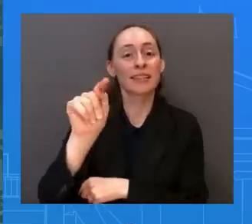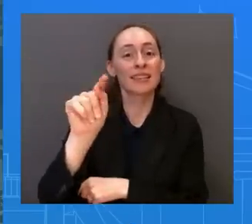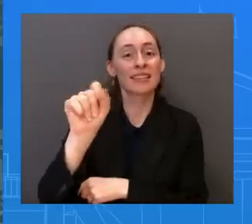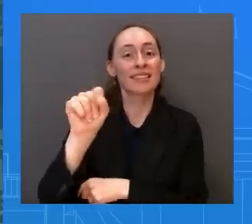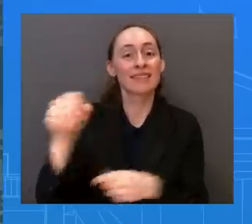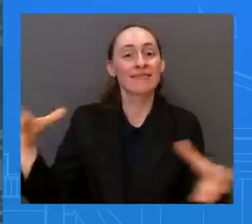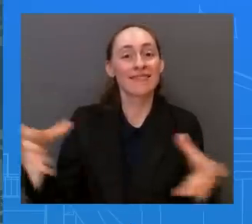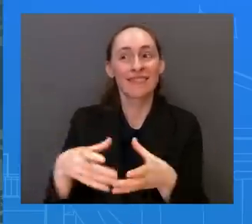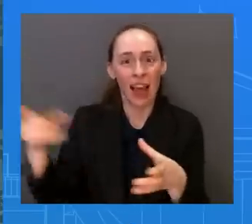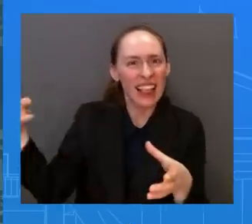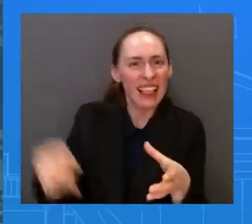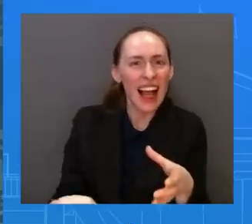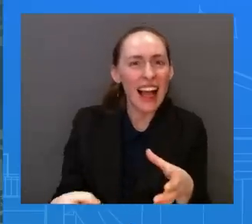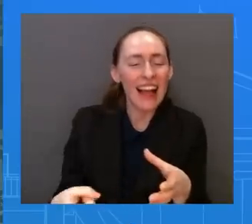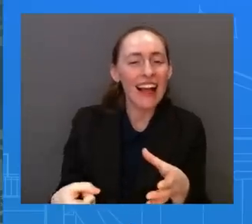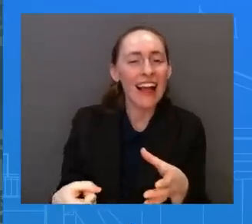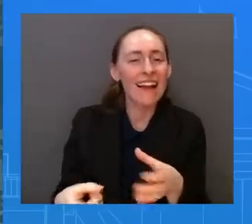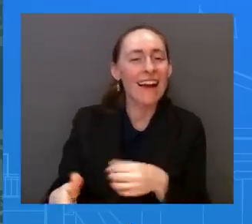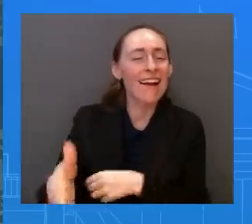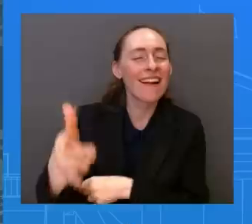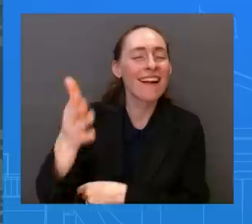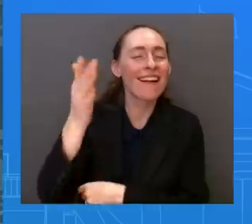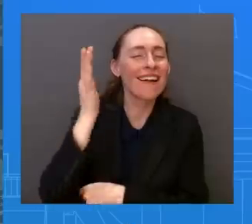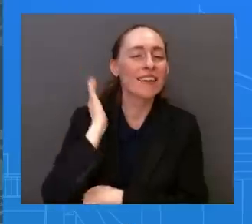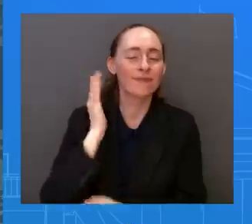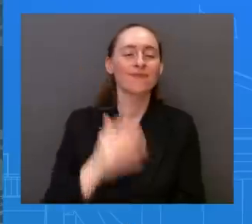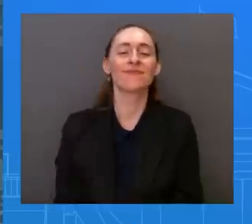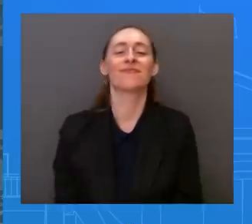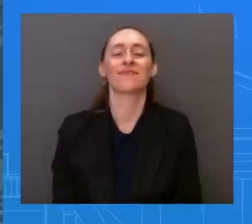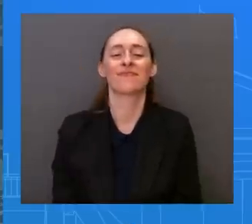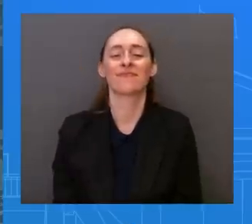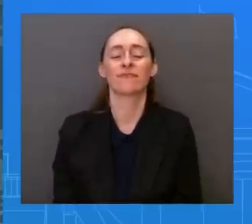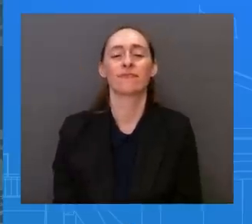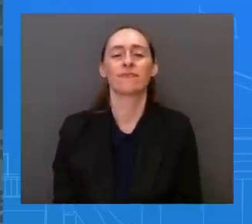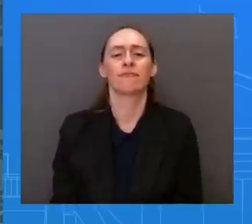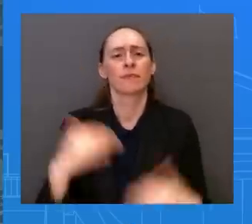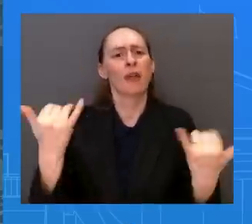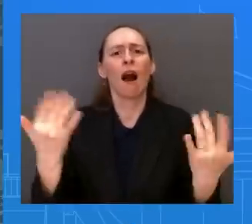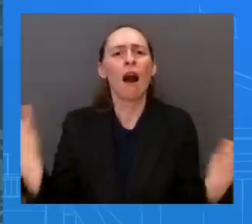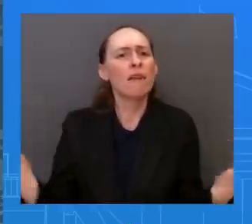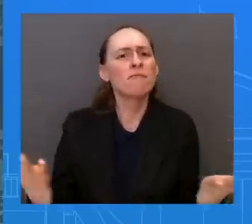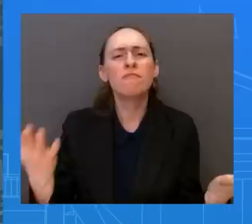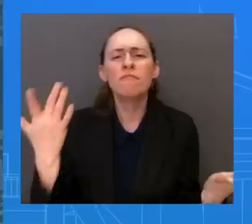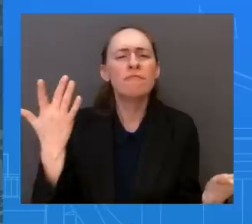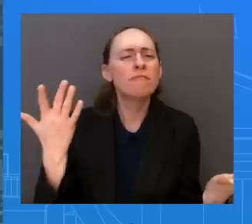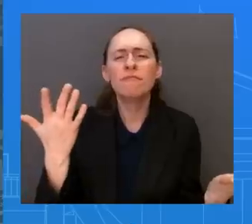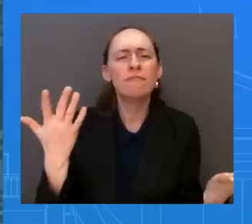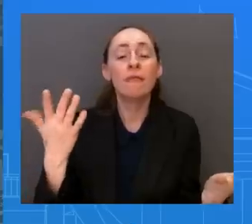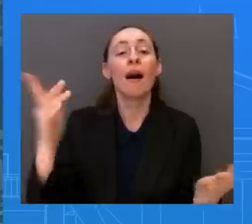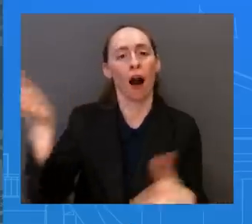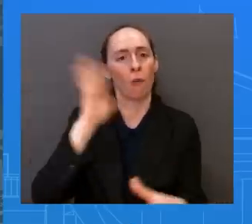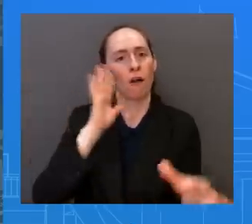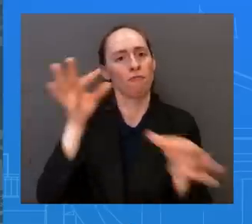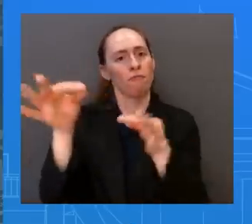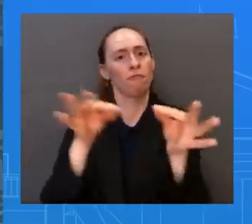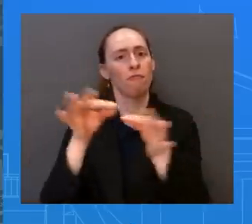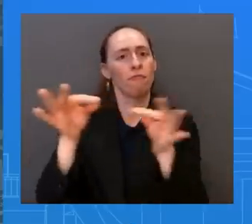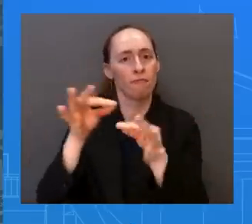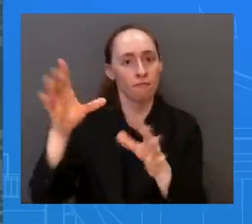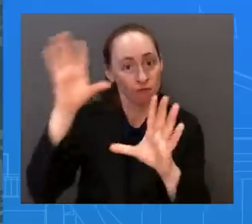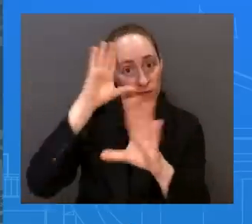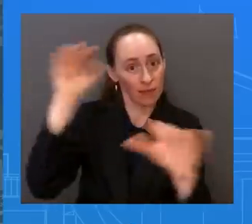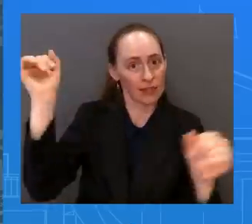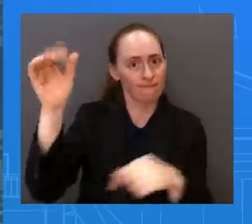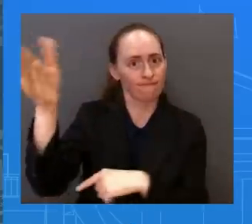to preview the economic themes in the President's State of the Union address tomorrow. You should have all received a fact sheet just moments ago on